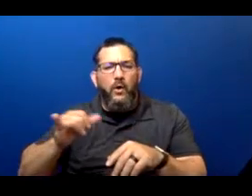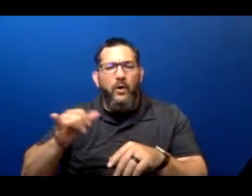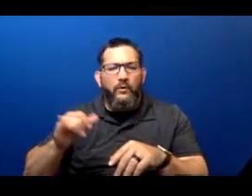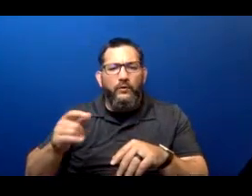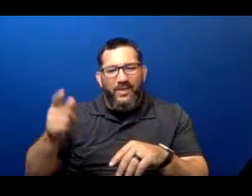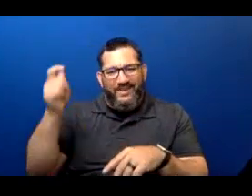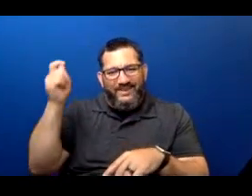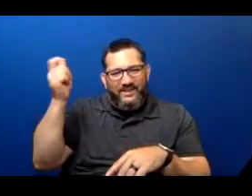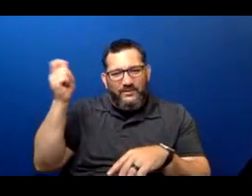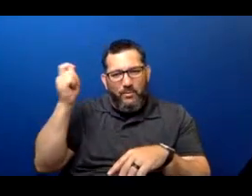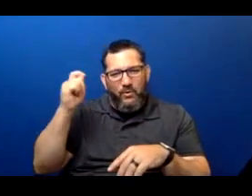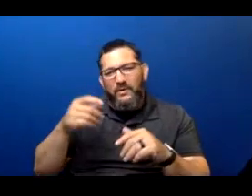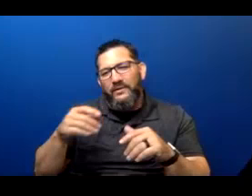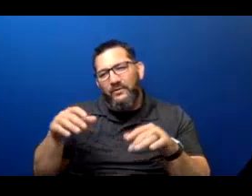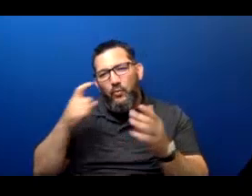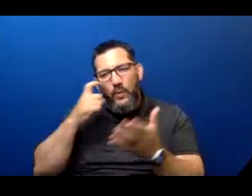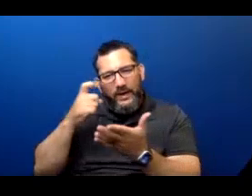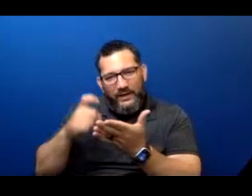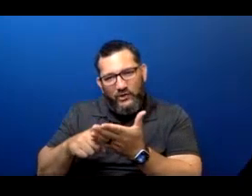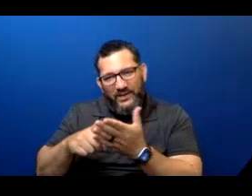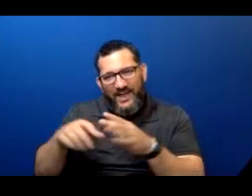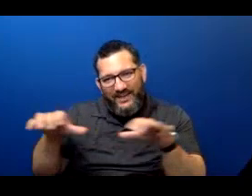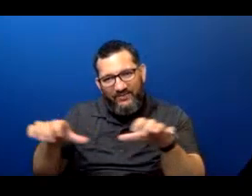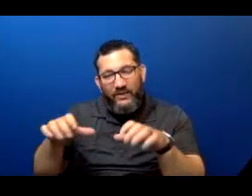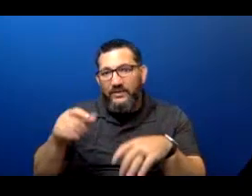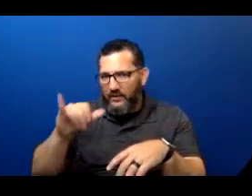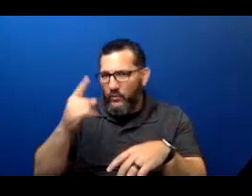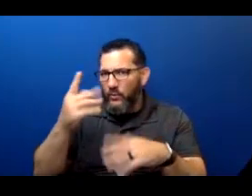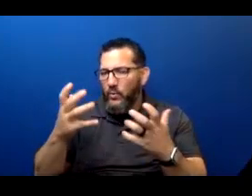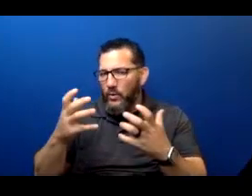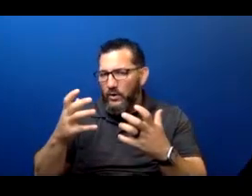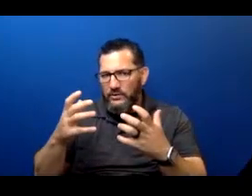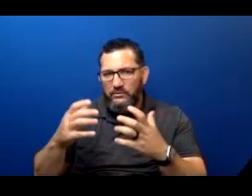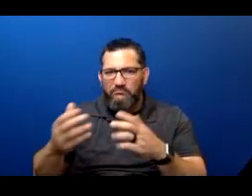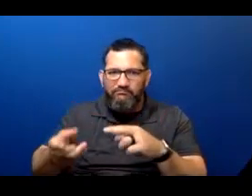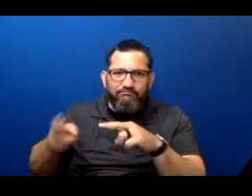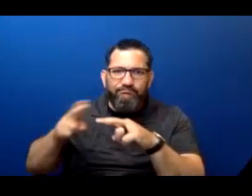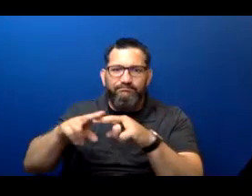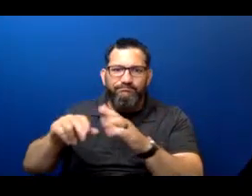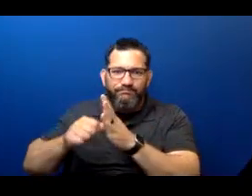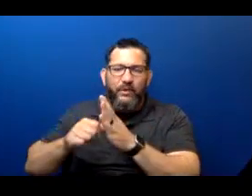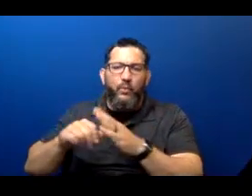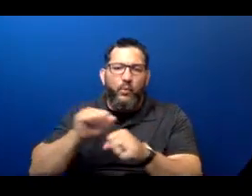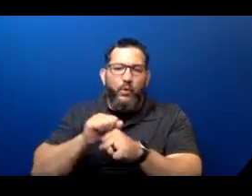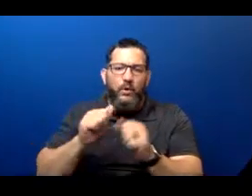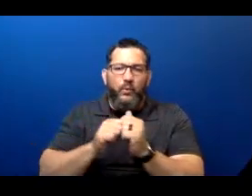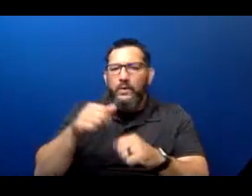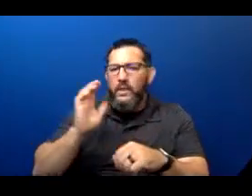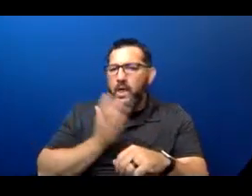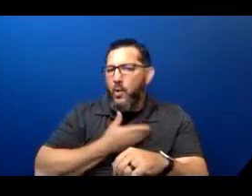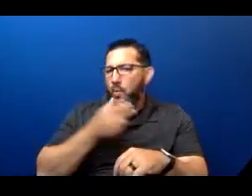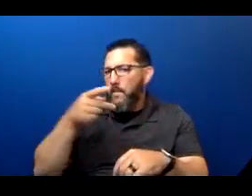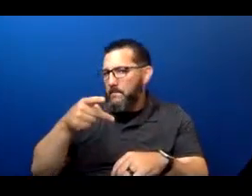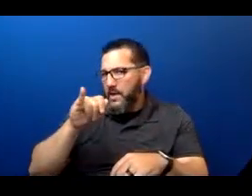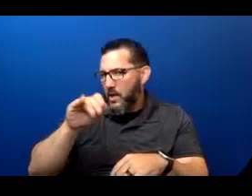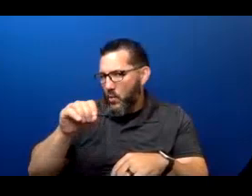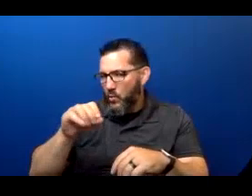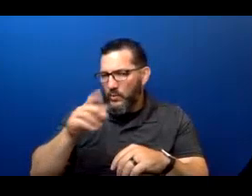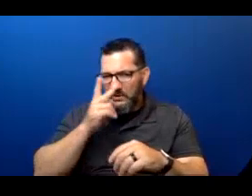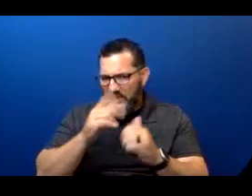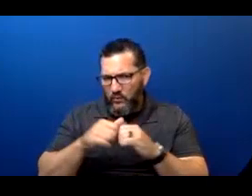is one that we definitely are going to still lean into. We have been working with our PIO on what that looks like. Invitations for